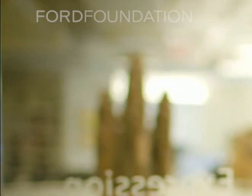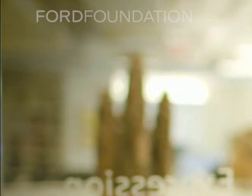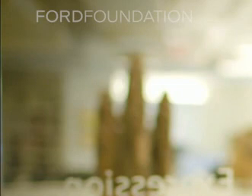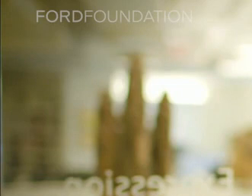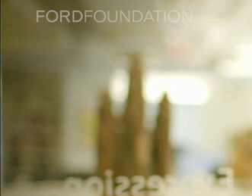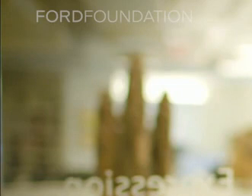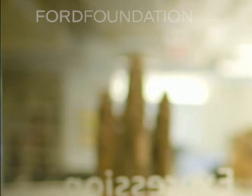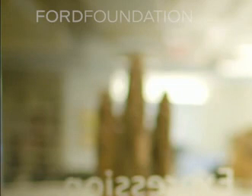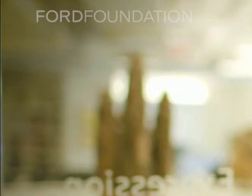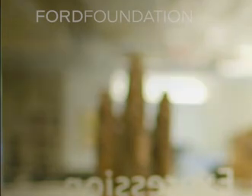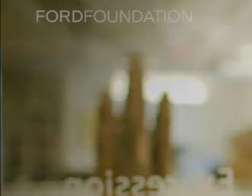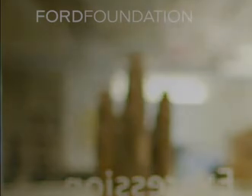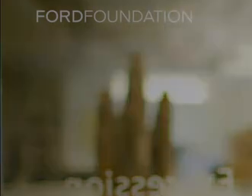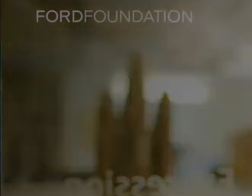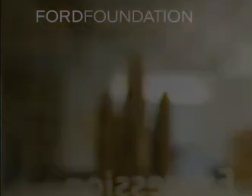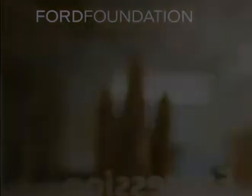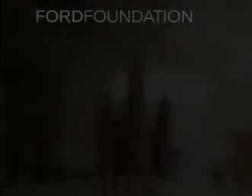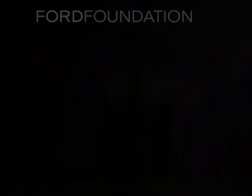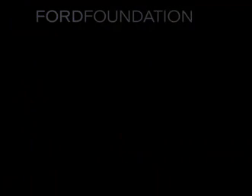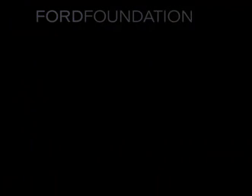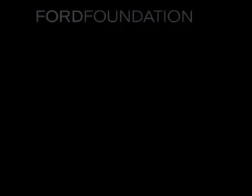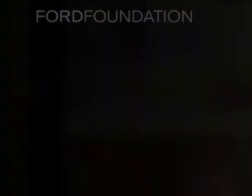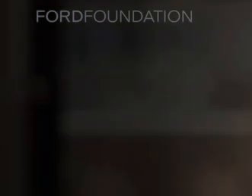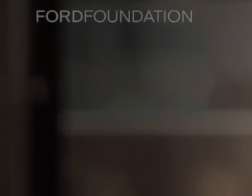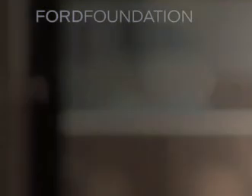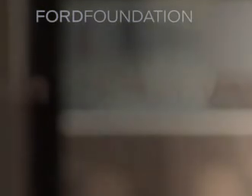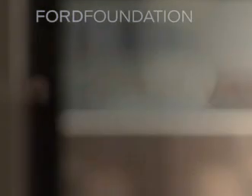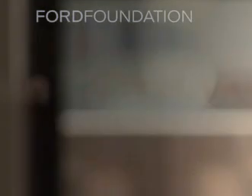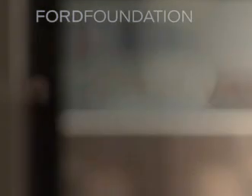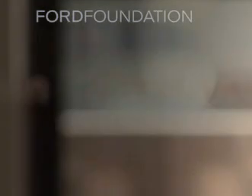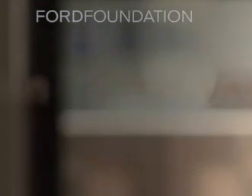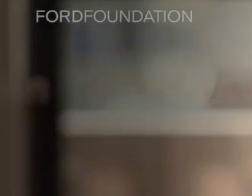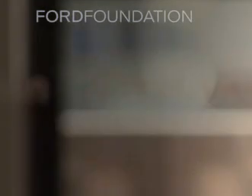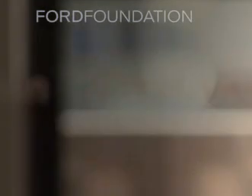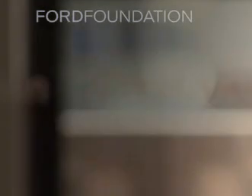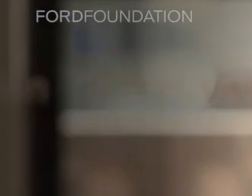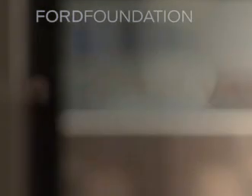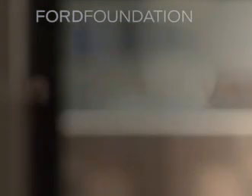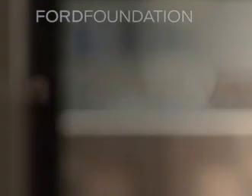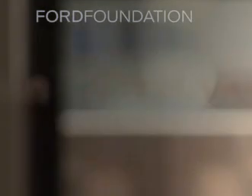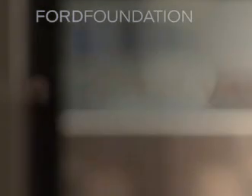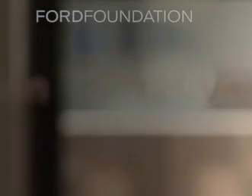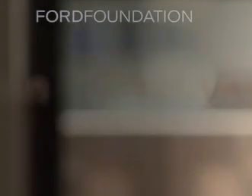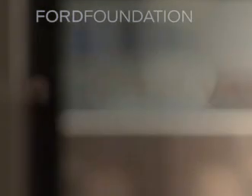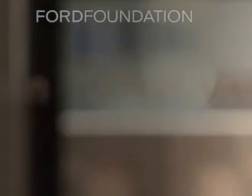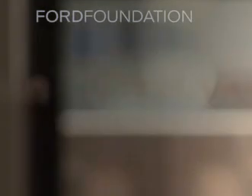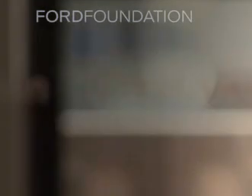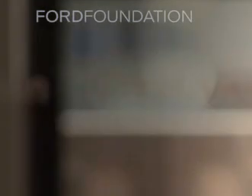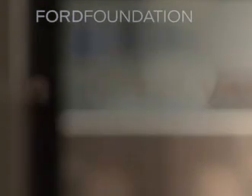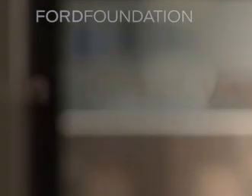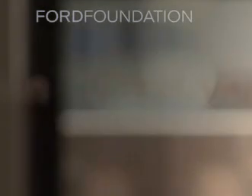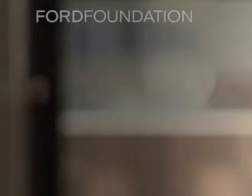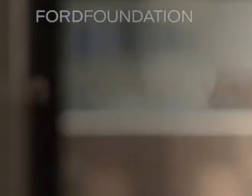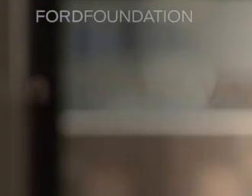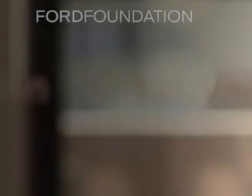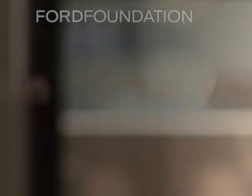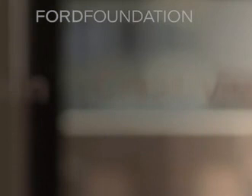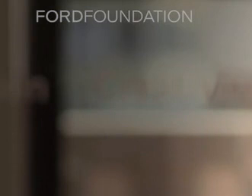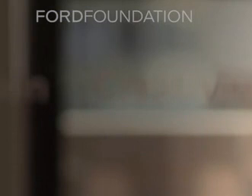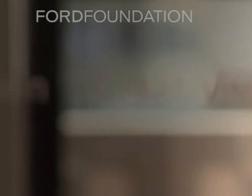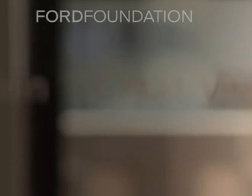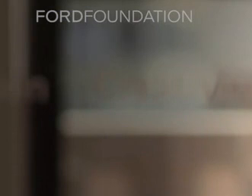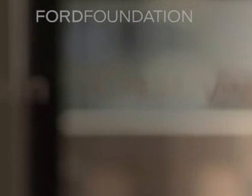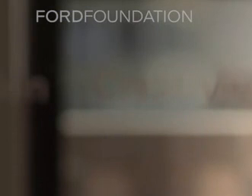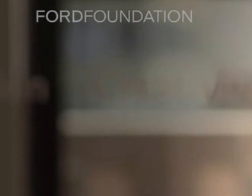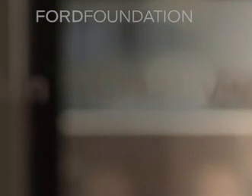Job well done. This year, the AIDS conference is going to be missing Prudence Mabele. For